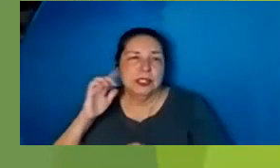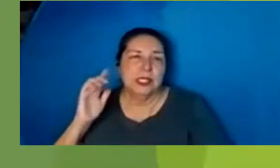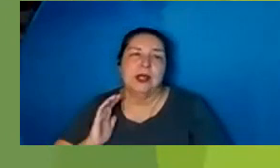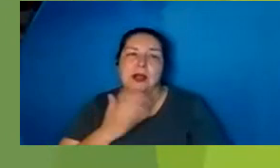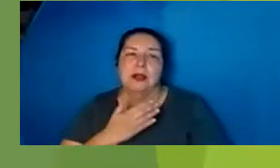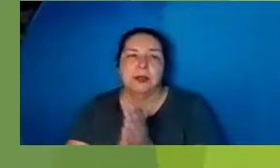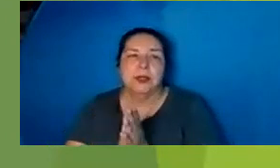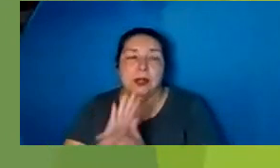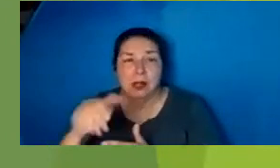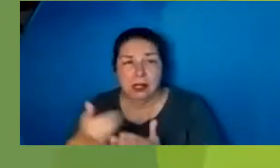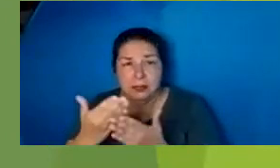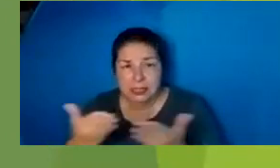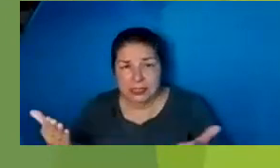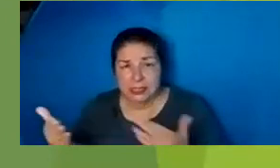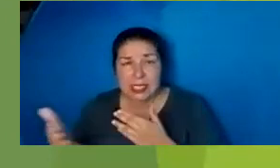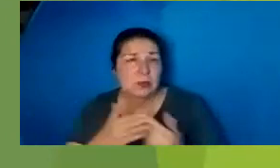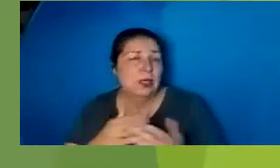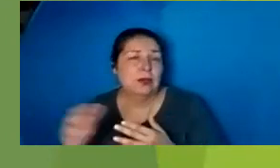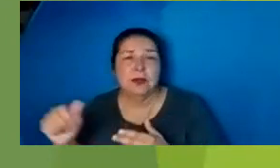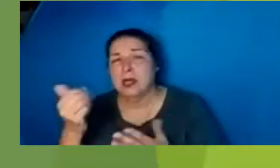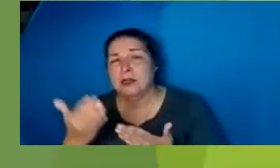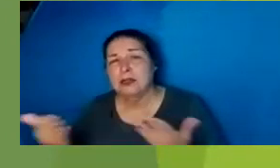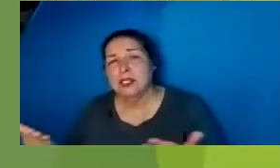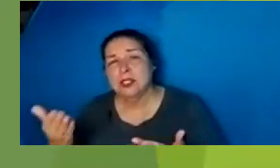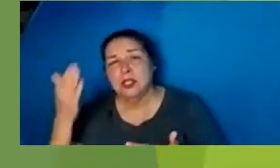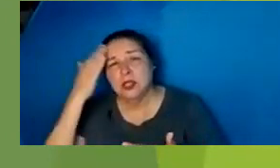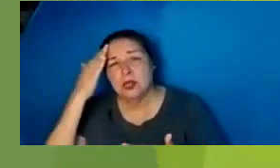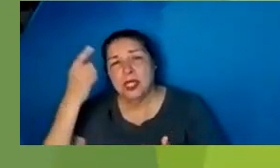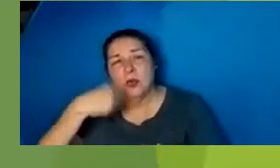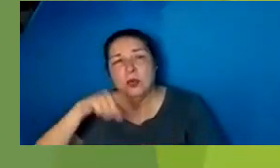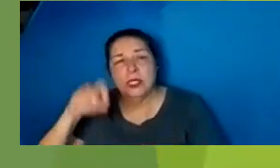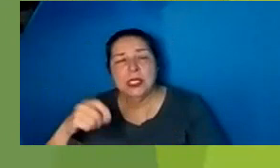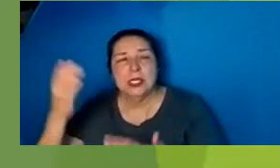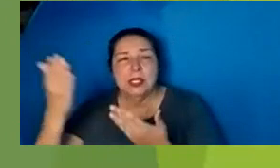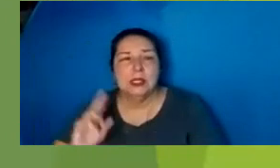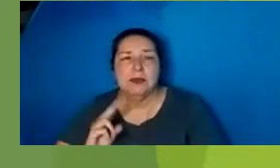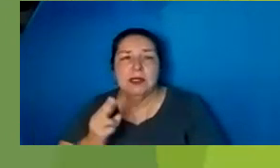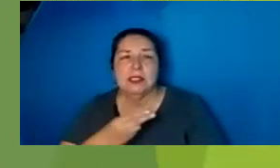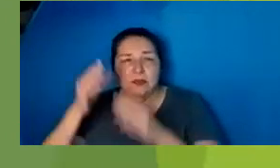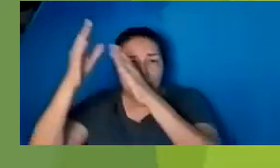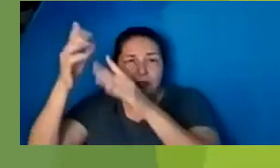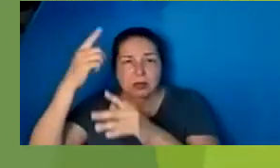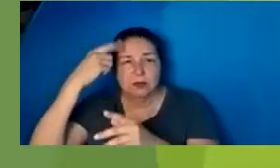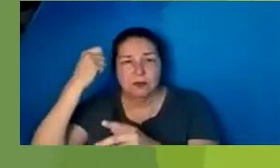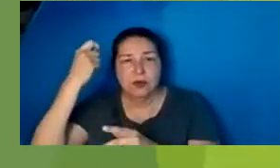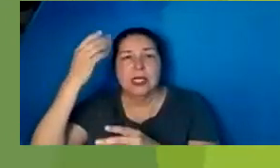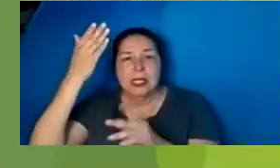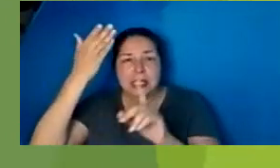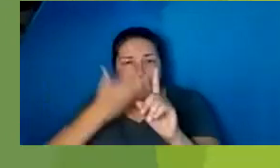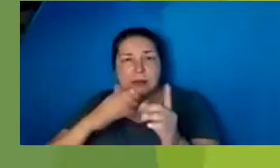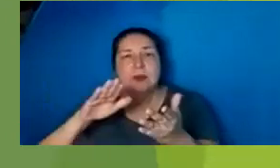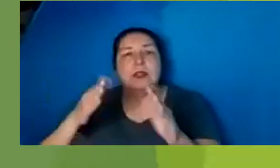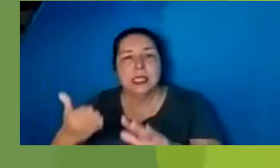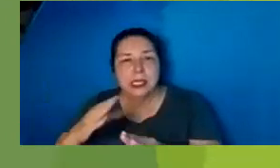all these things and whatever else you know that we need, grant us, Father, for the sake of him who died and